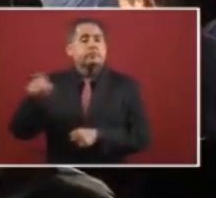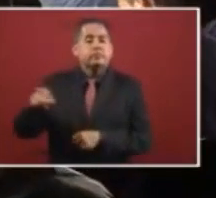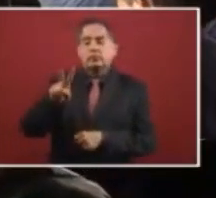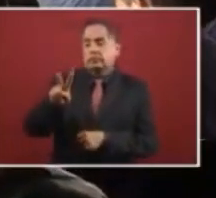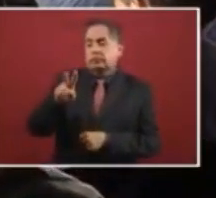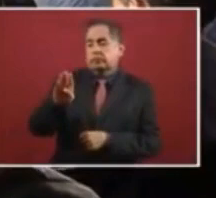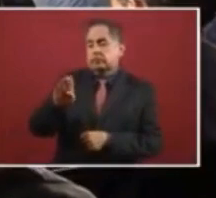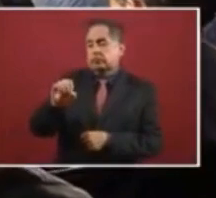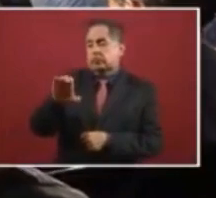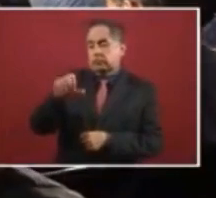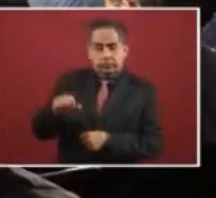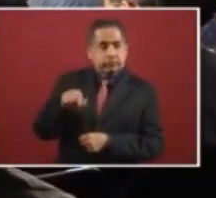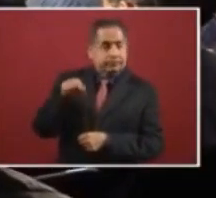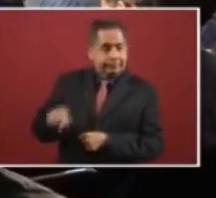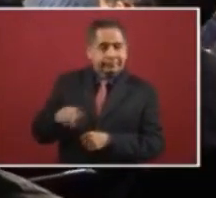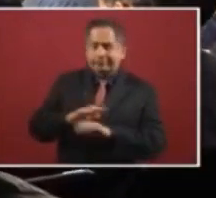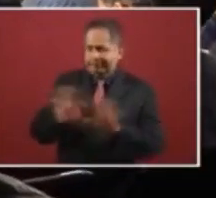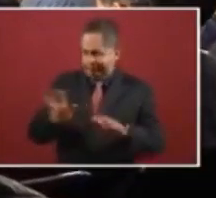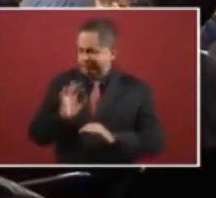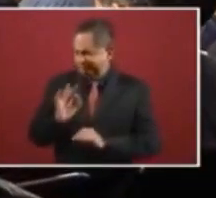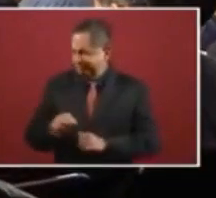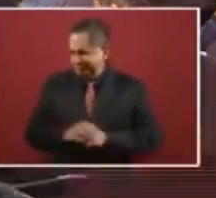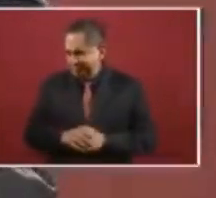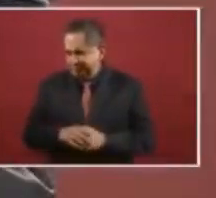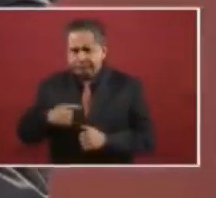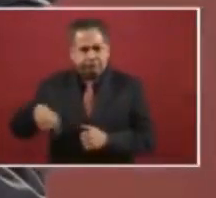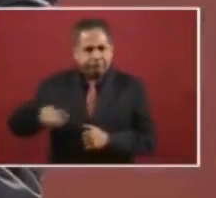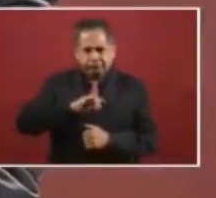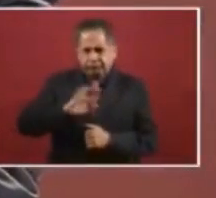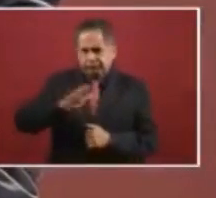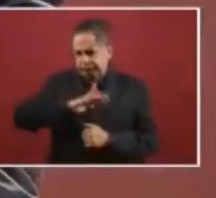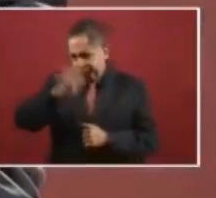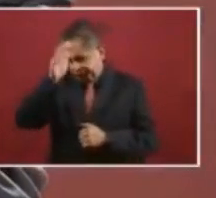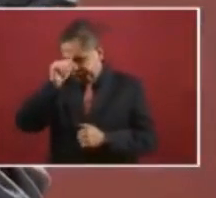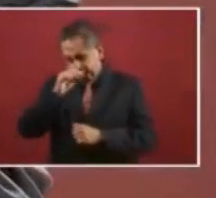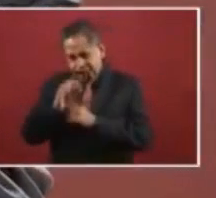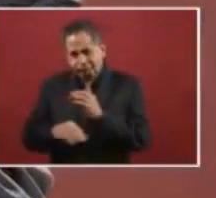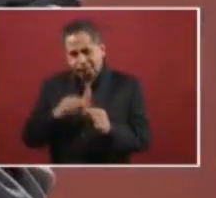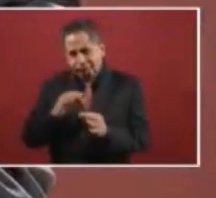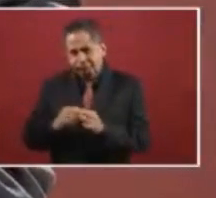new refinery of Dos Bocas, and we're coming to agreements